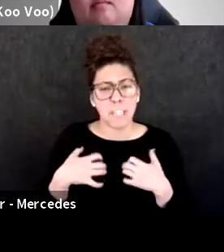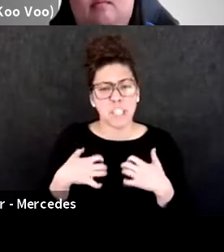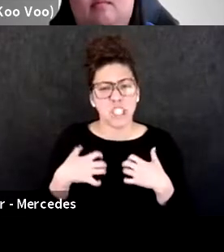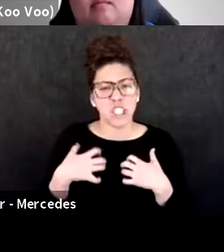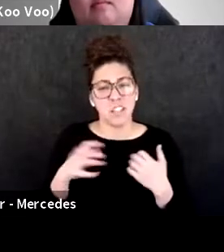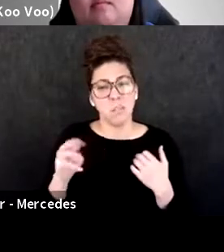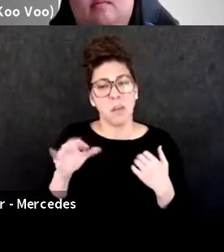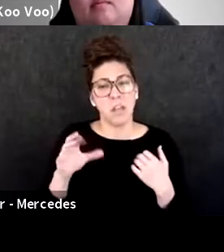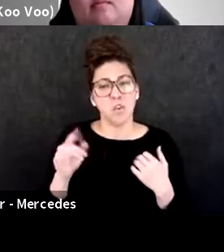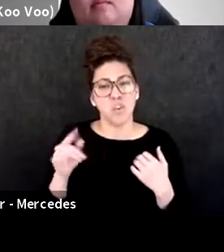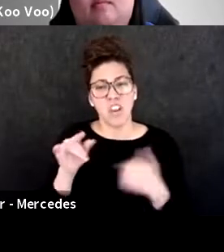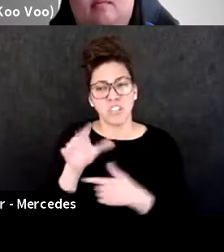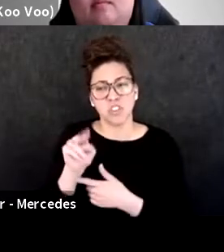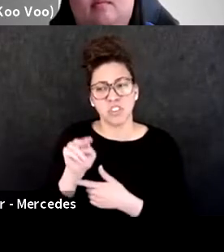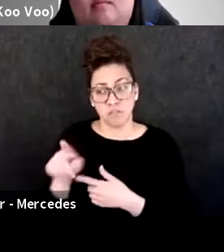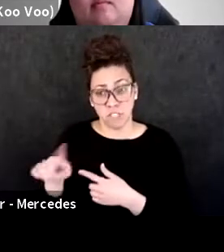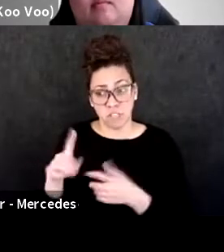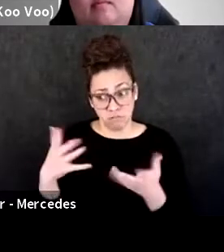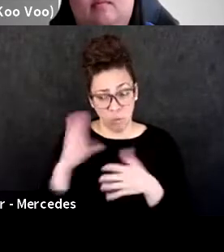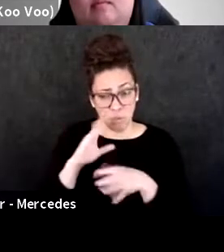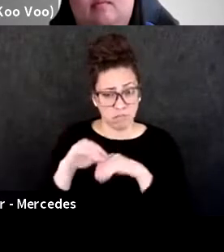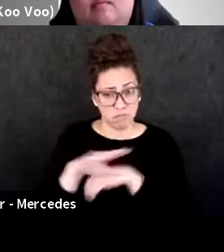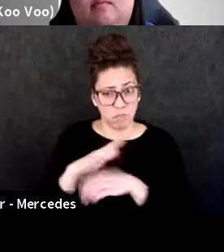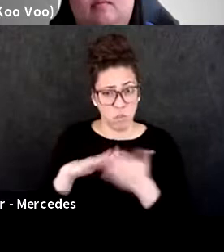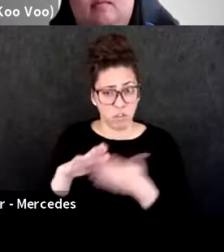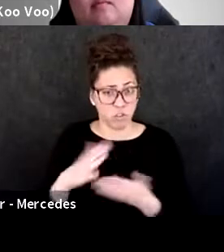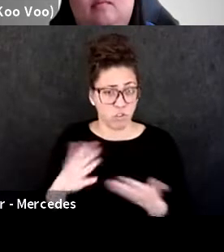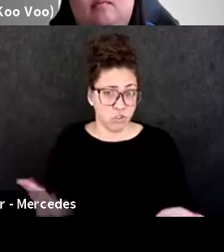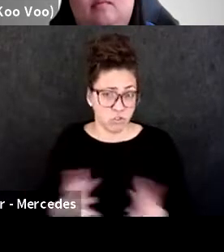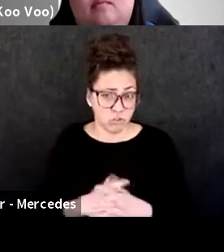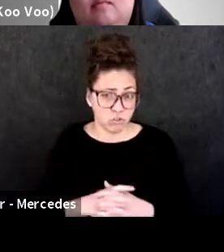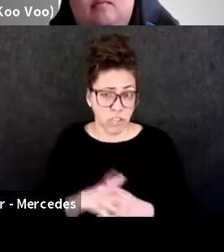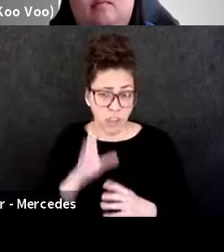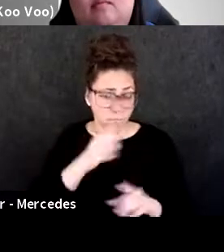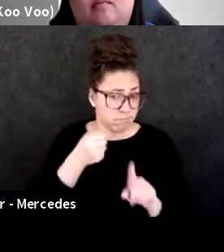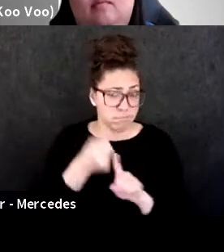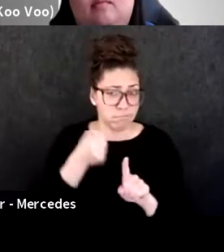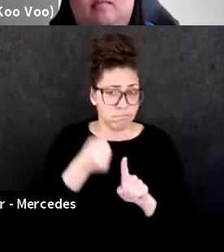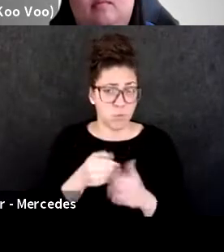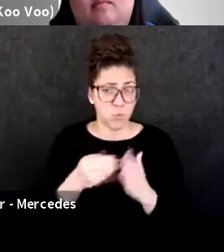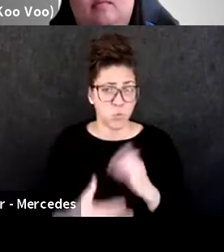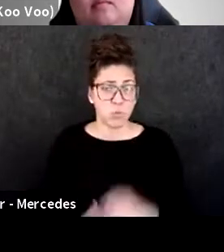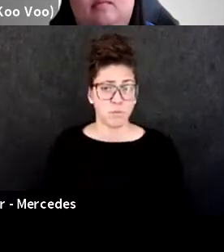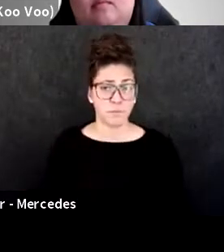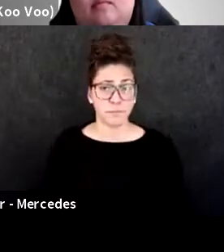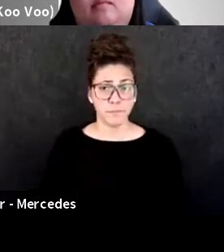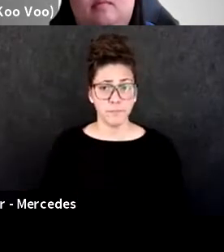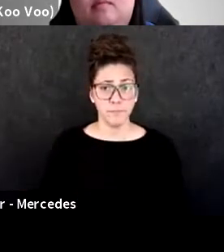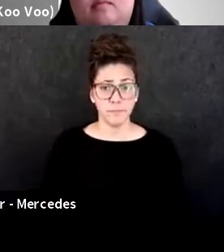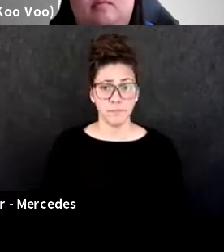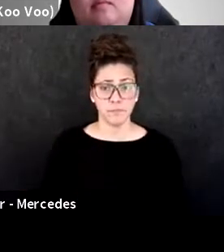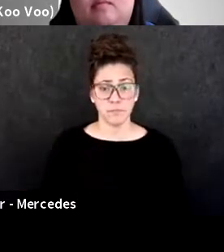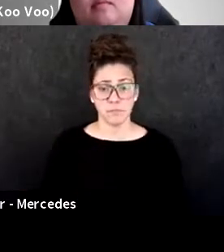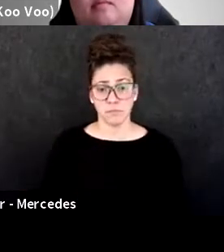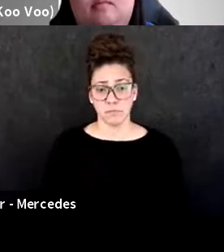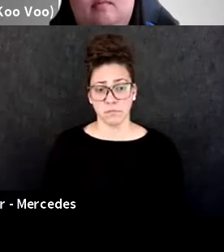college. They have direct impact on our students, whether it's